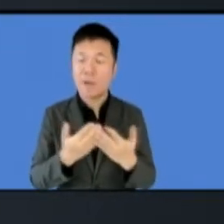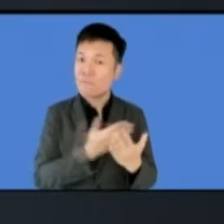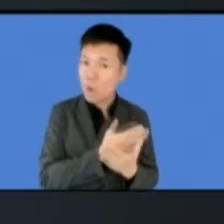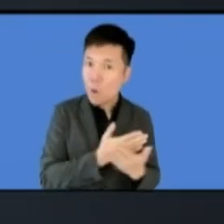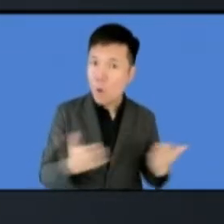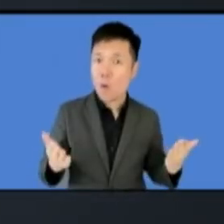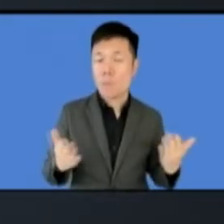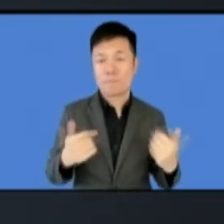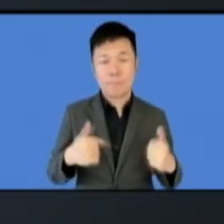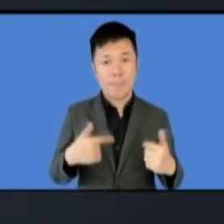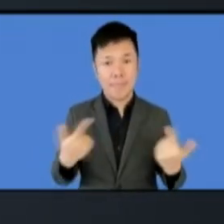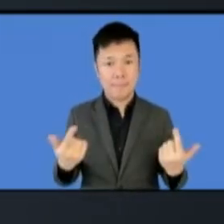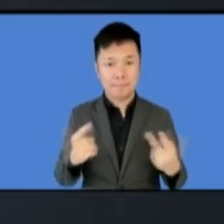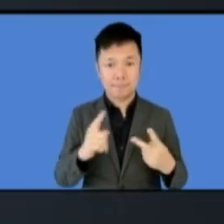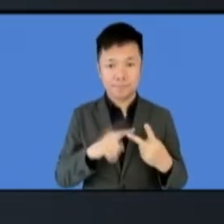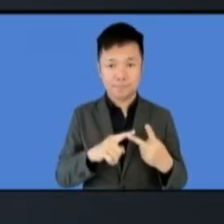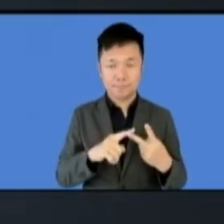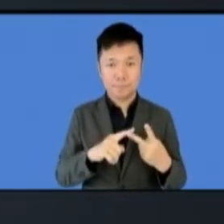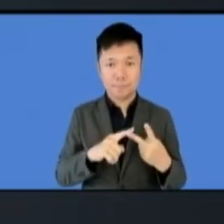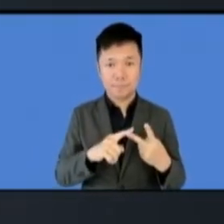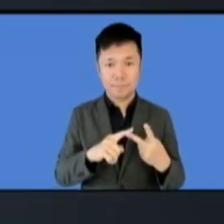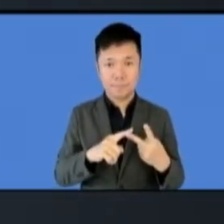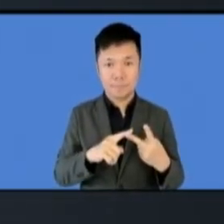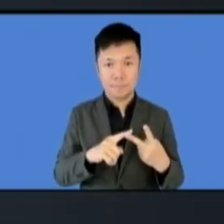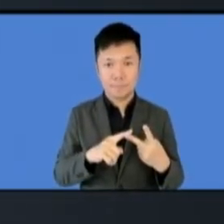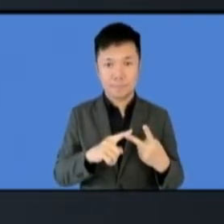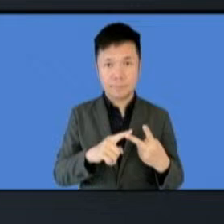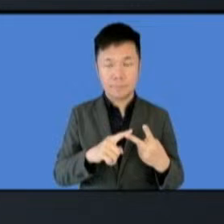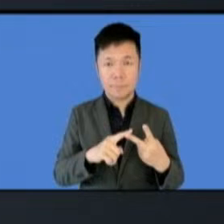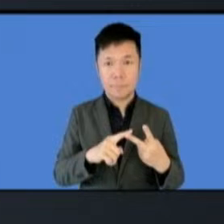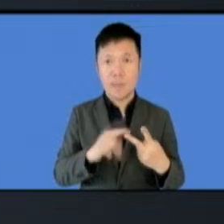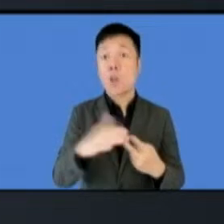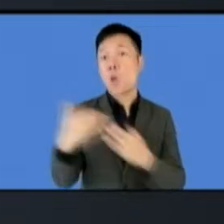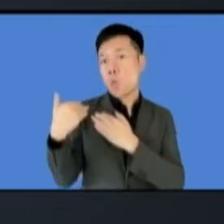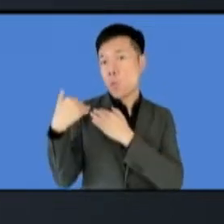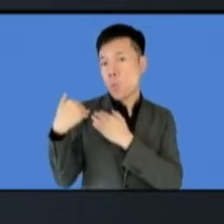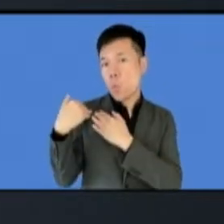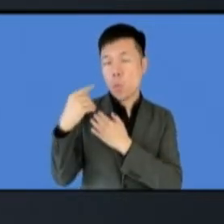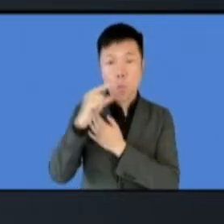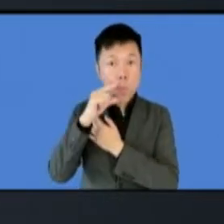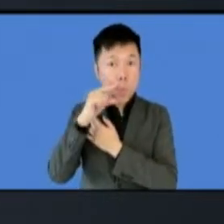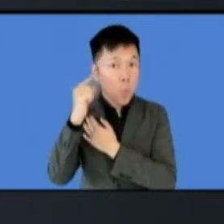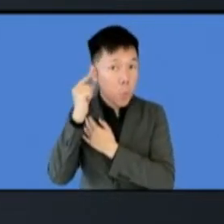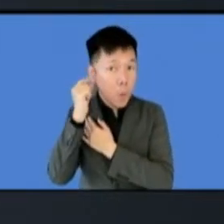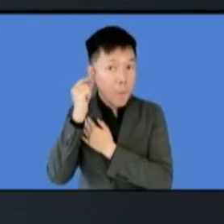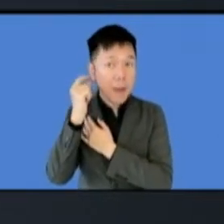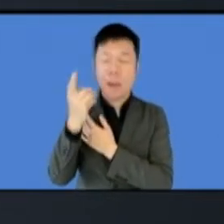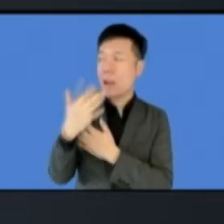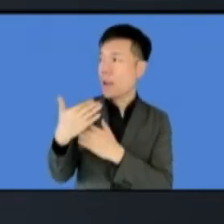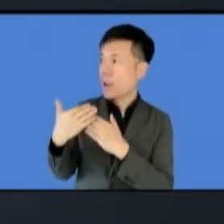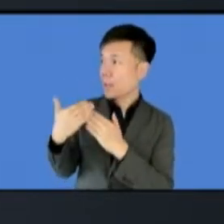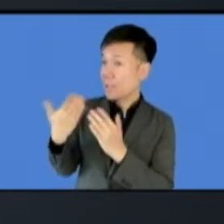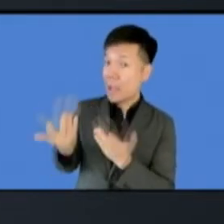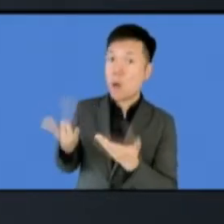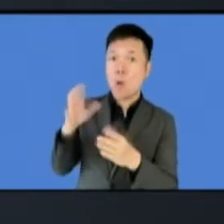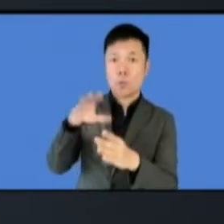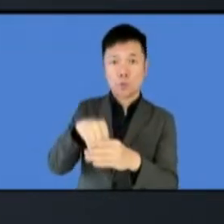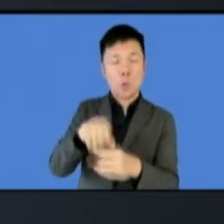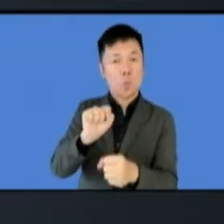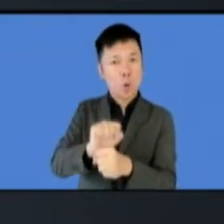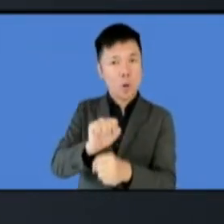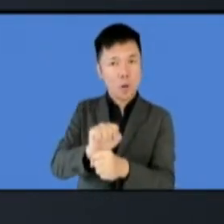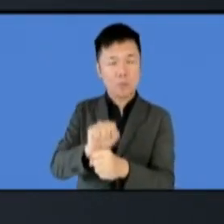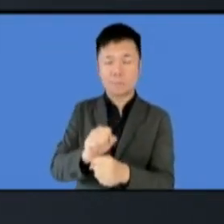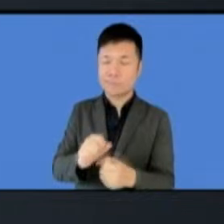ages, and then the shifting of economic roles. That means women become more and more popular to join the labor force, and